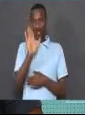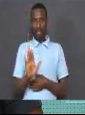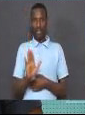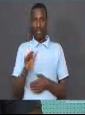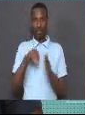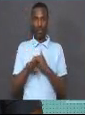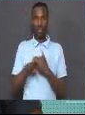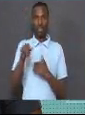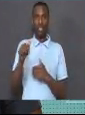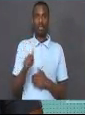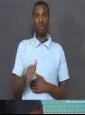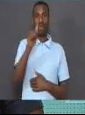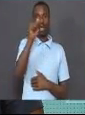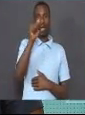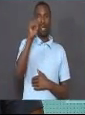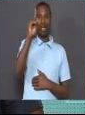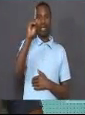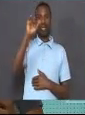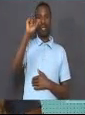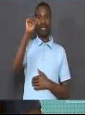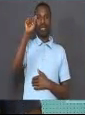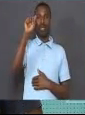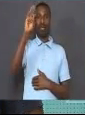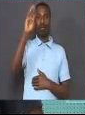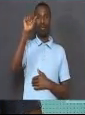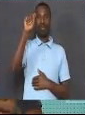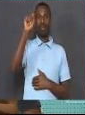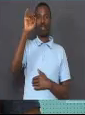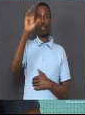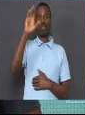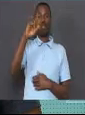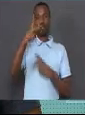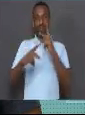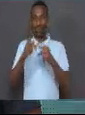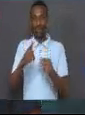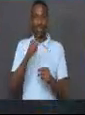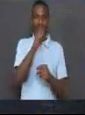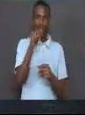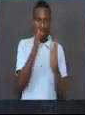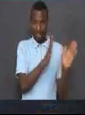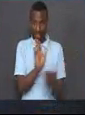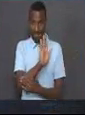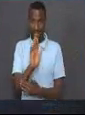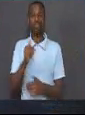the adiabatic process. If you are ready, we will begin.